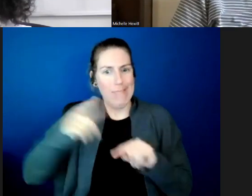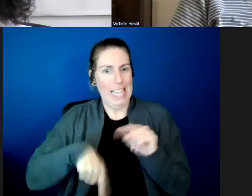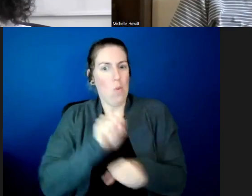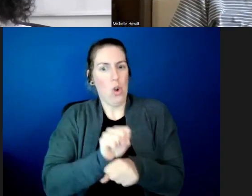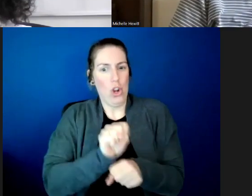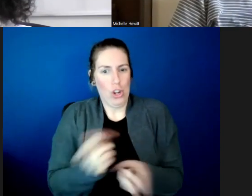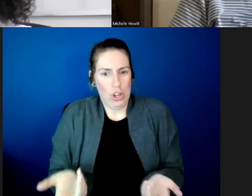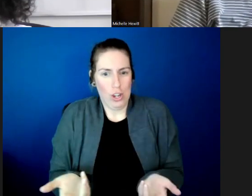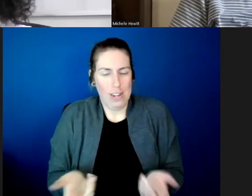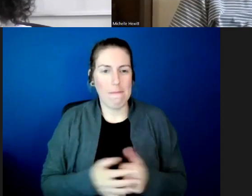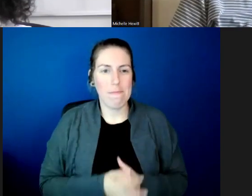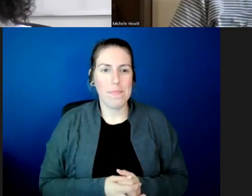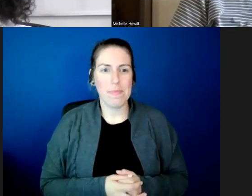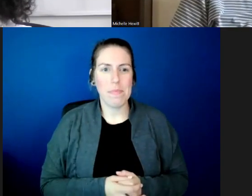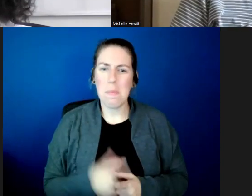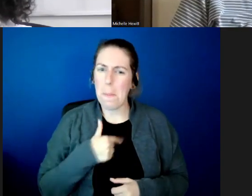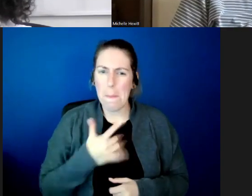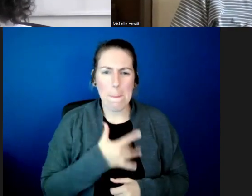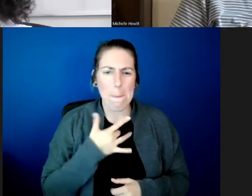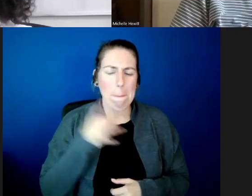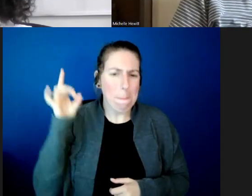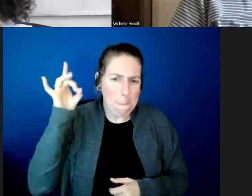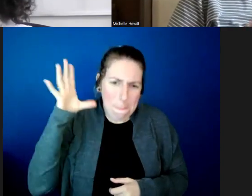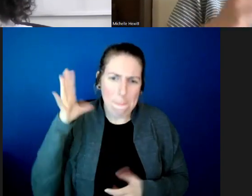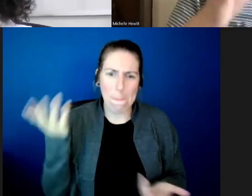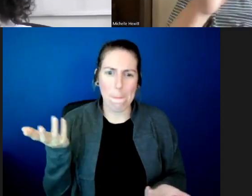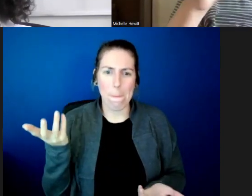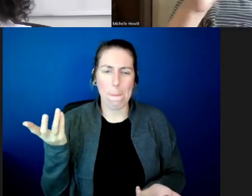that absolutely criminal, because